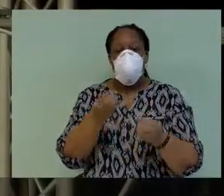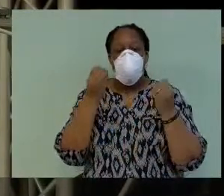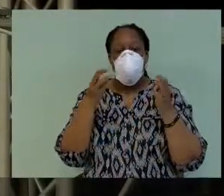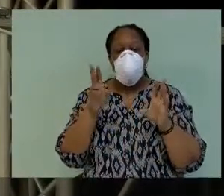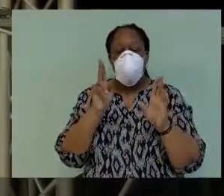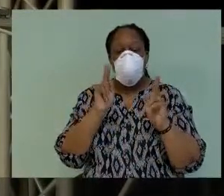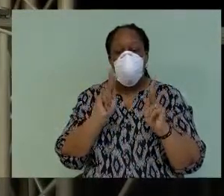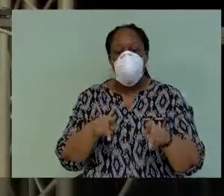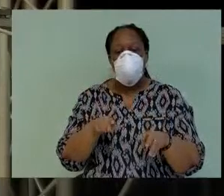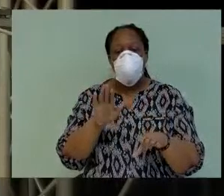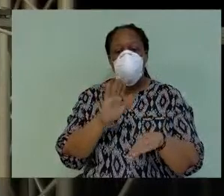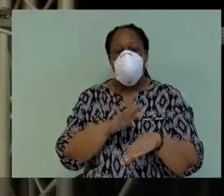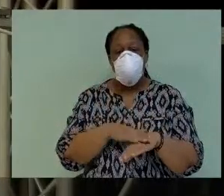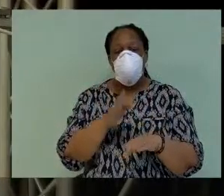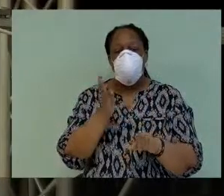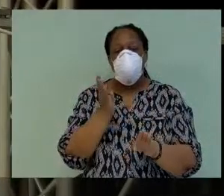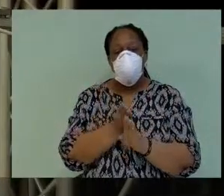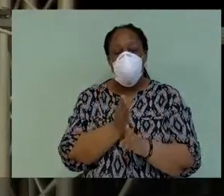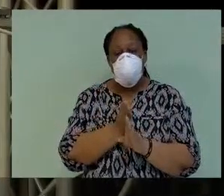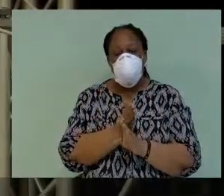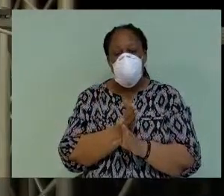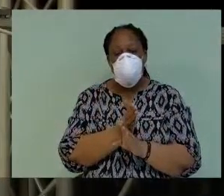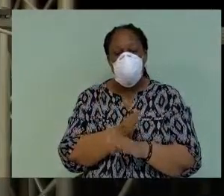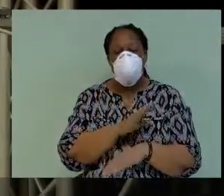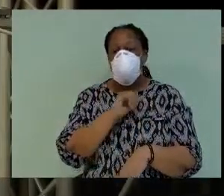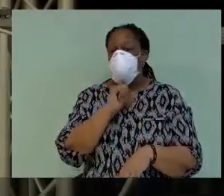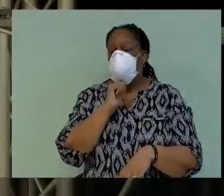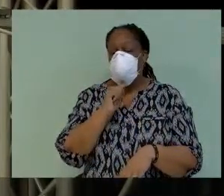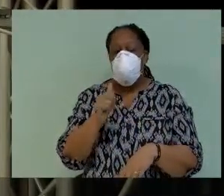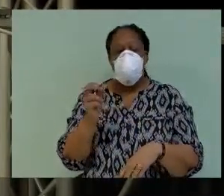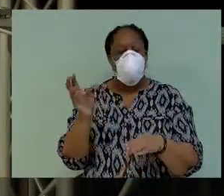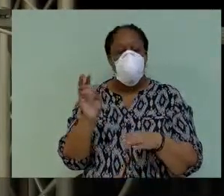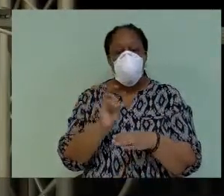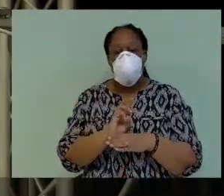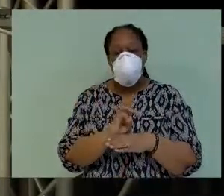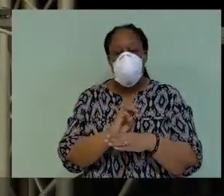and also not wearing masks.